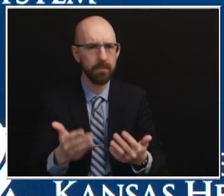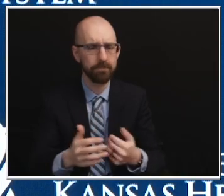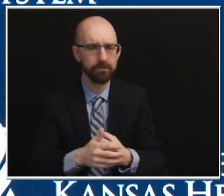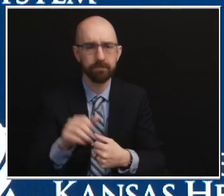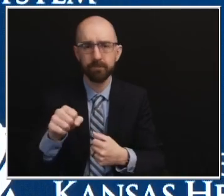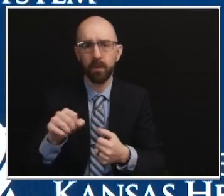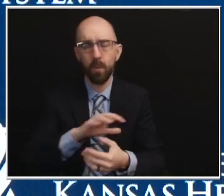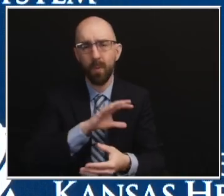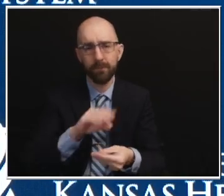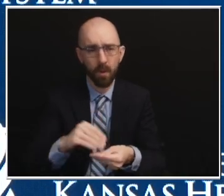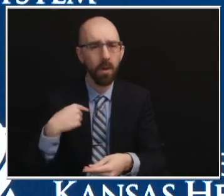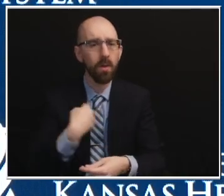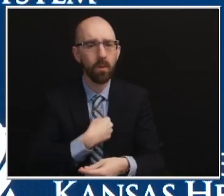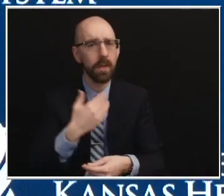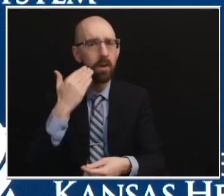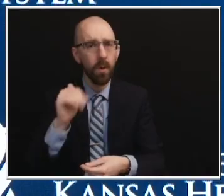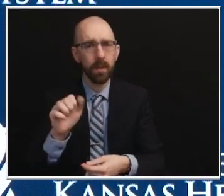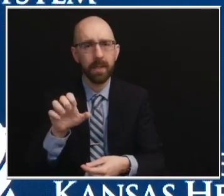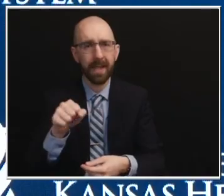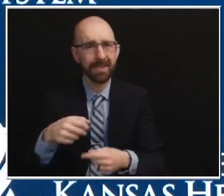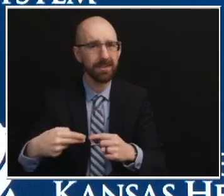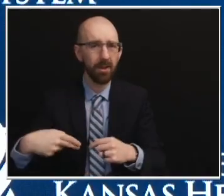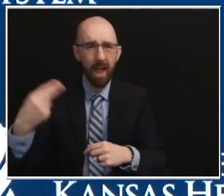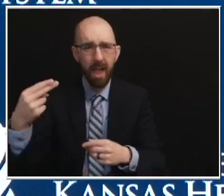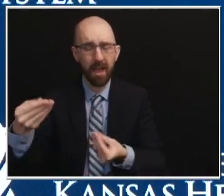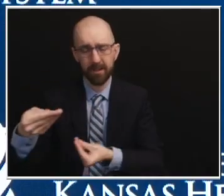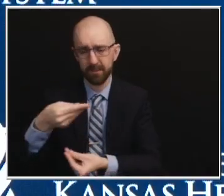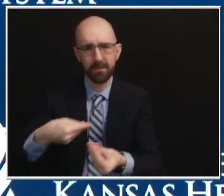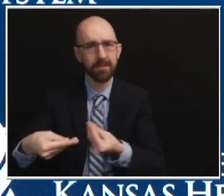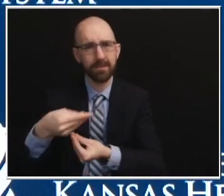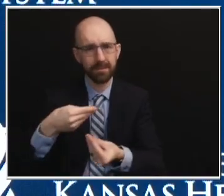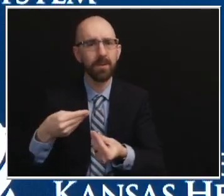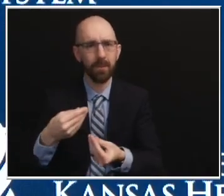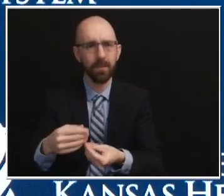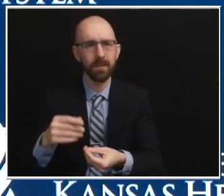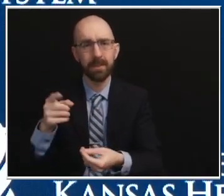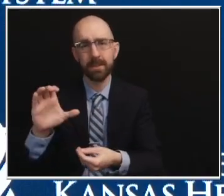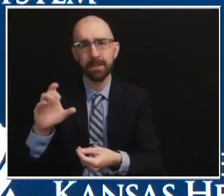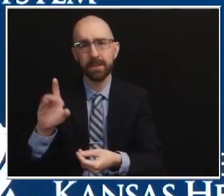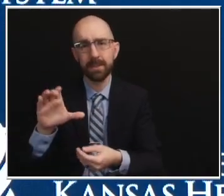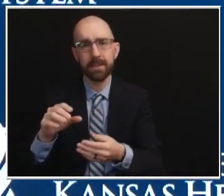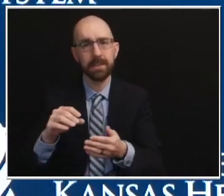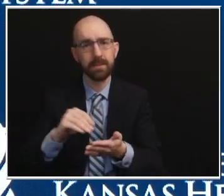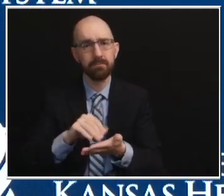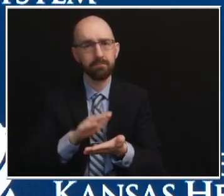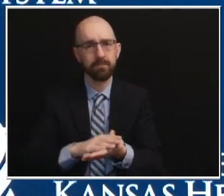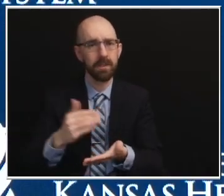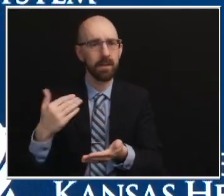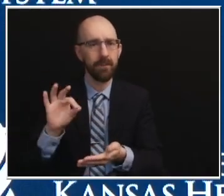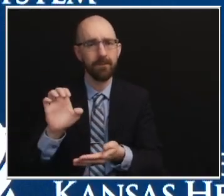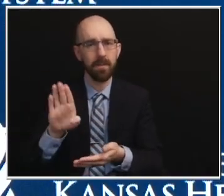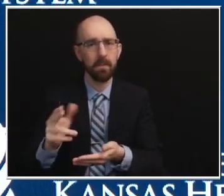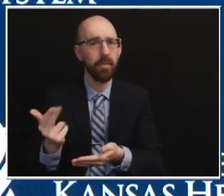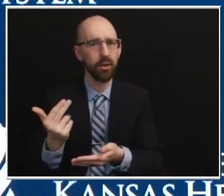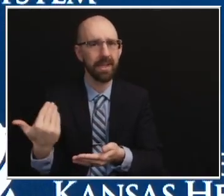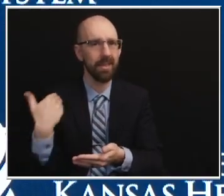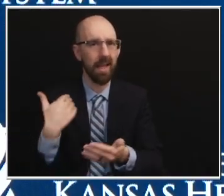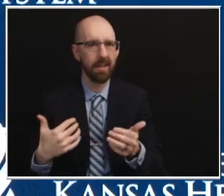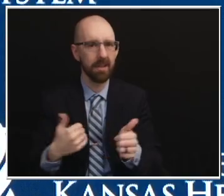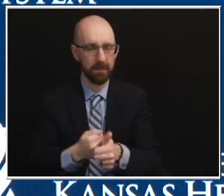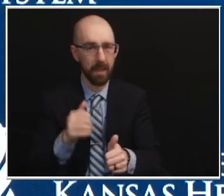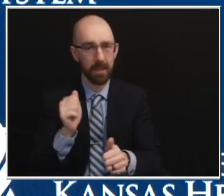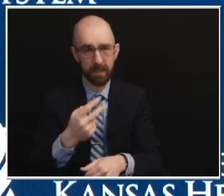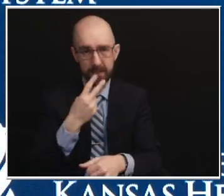we know that cases are high. So per the CDC data from February 13th is the last updated time. We can see